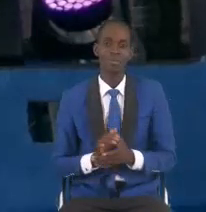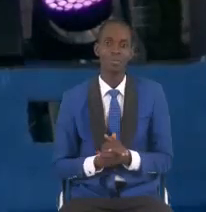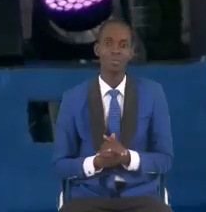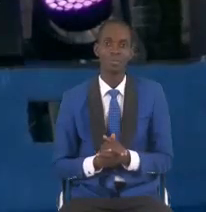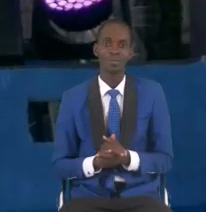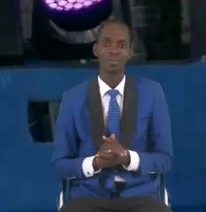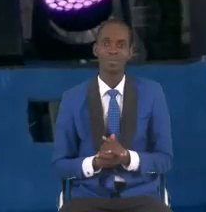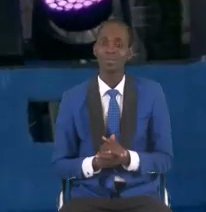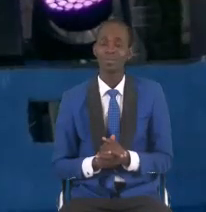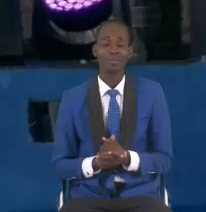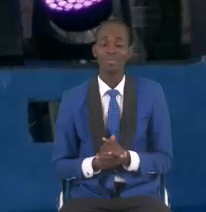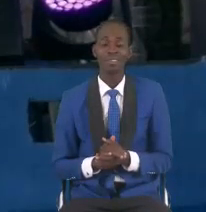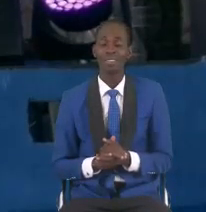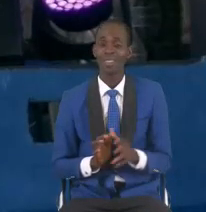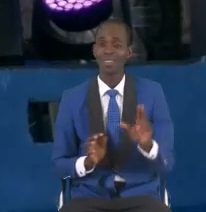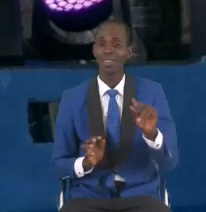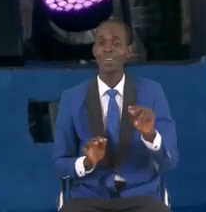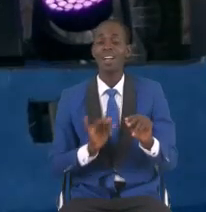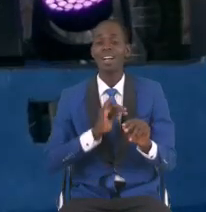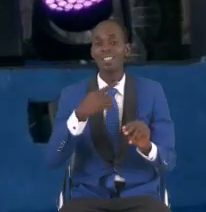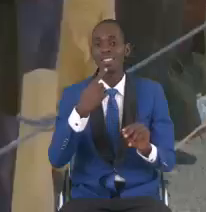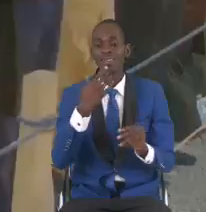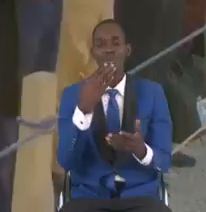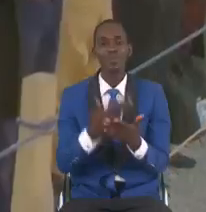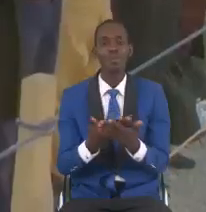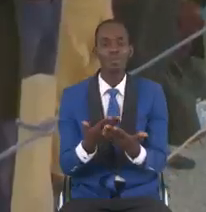I said good morning, everyone.